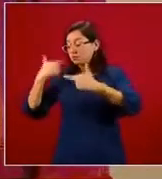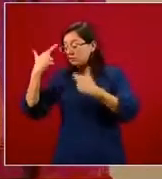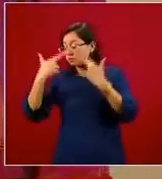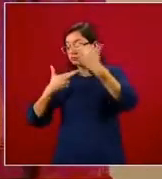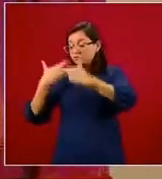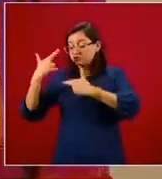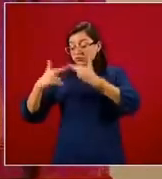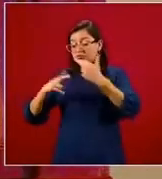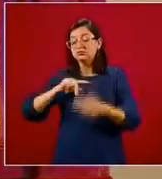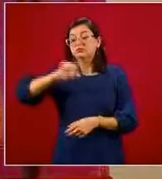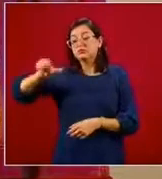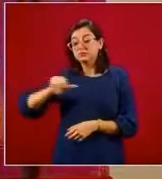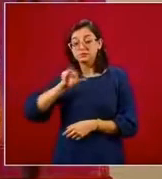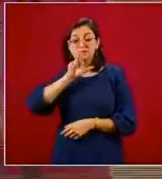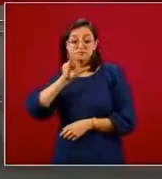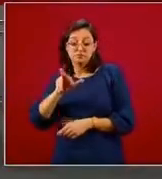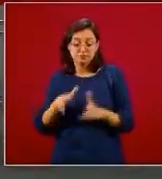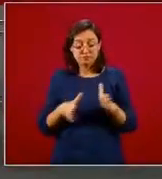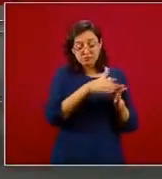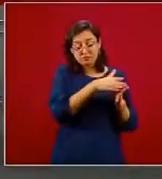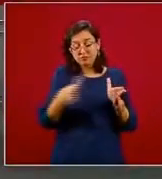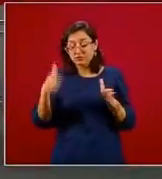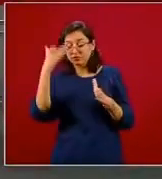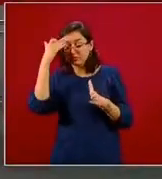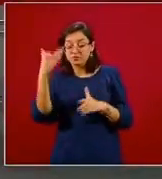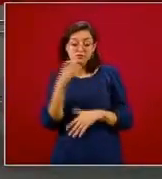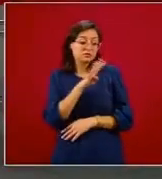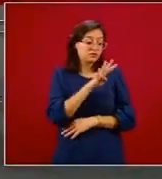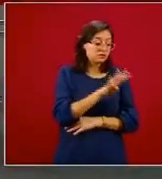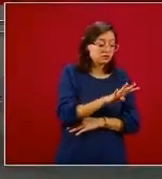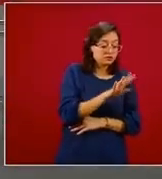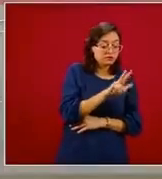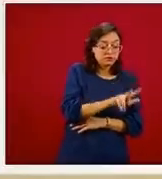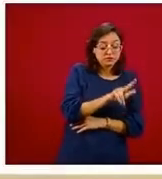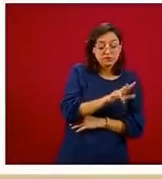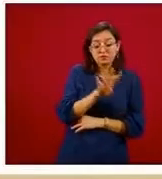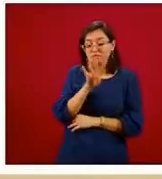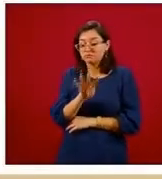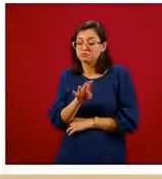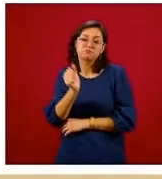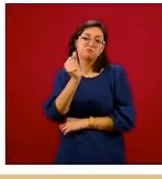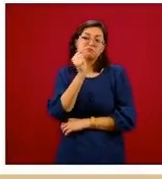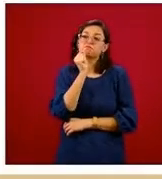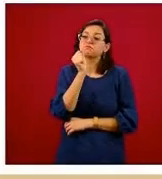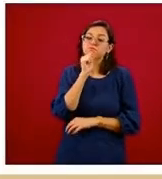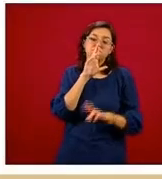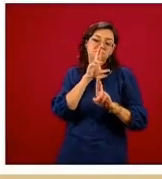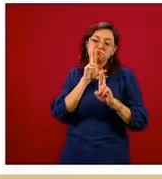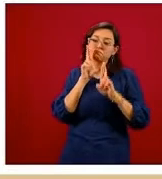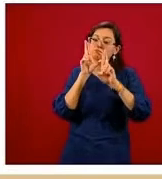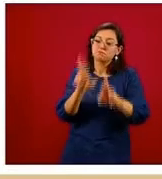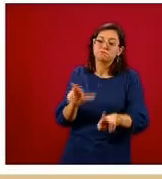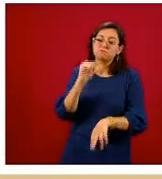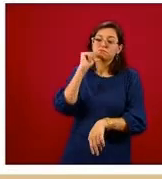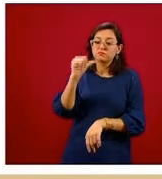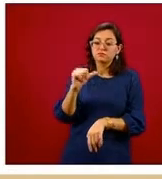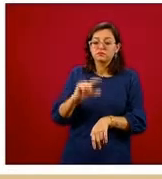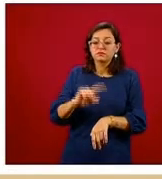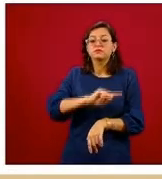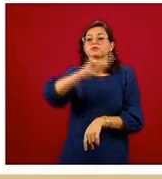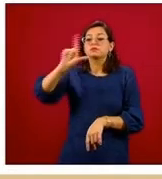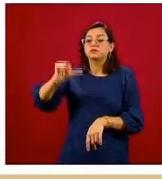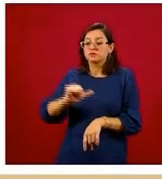demanding attention, the moment in which the sample is taken and processed, week 18 and 19 are still